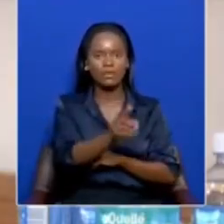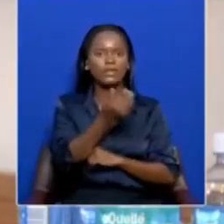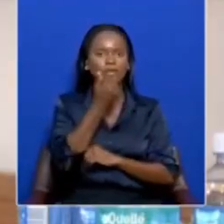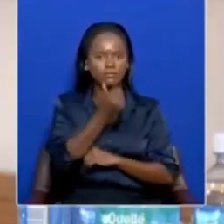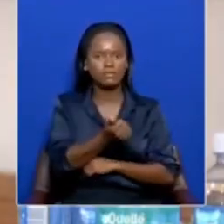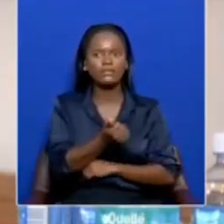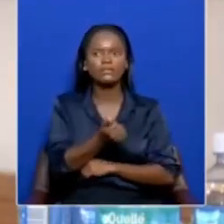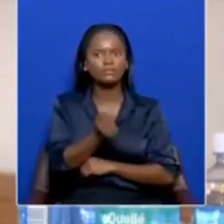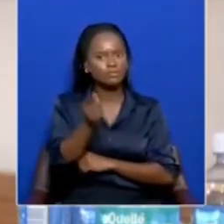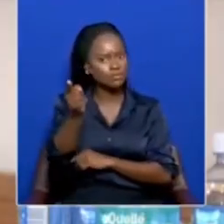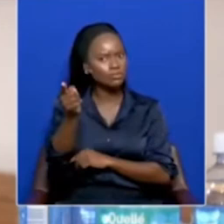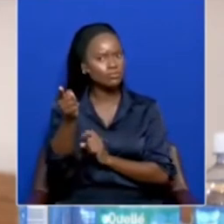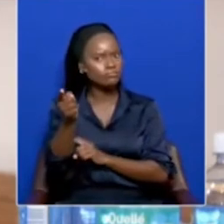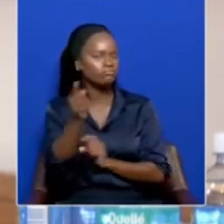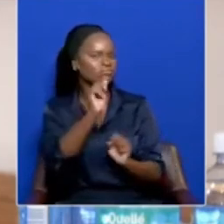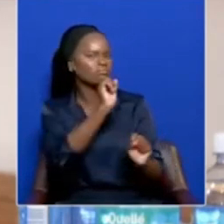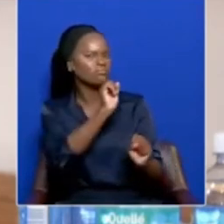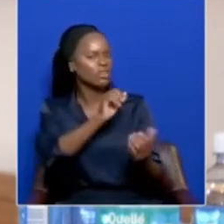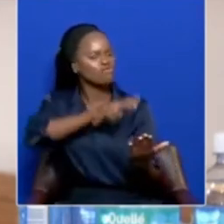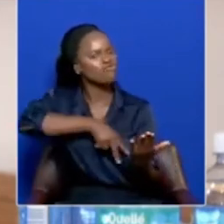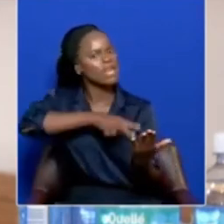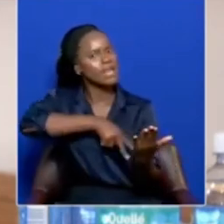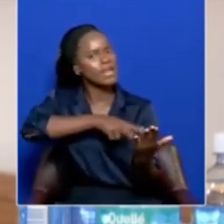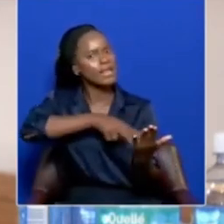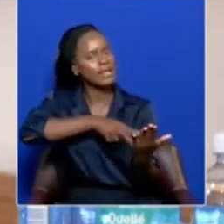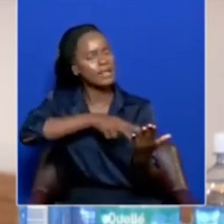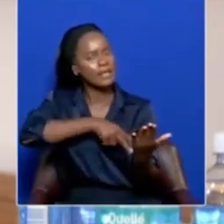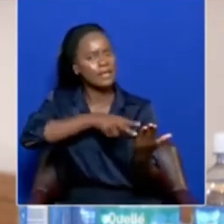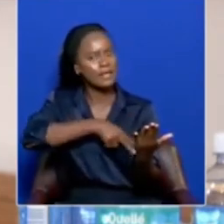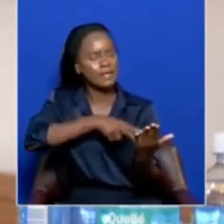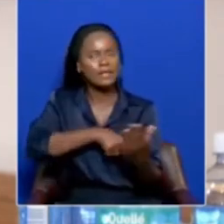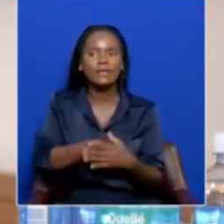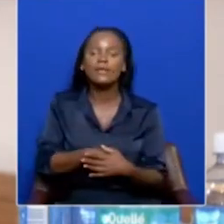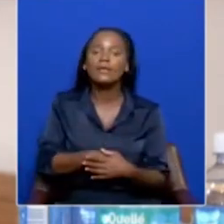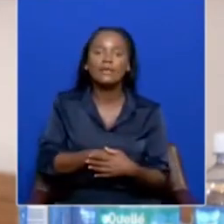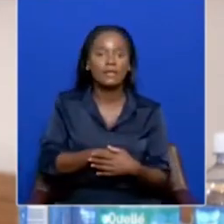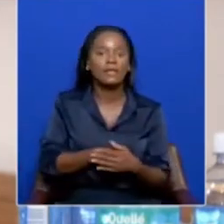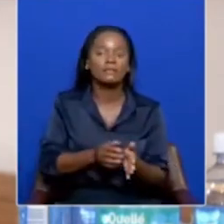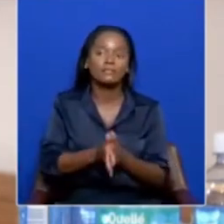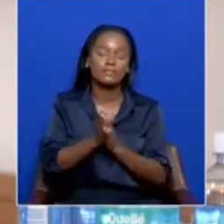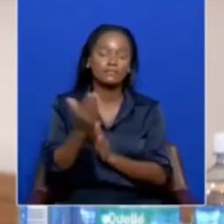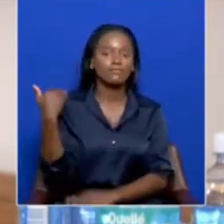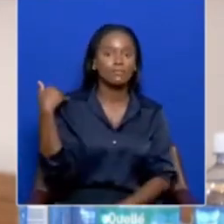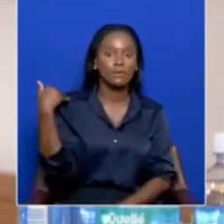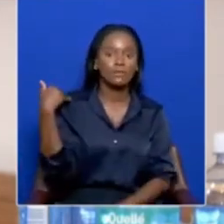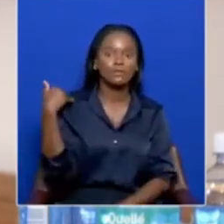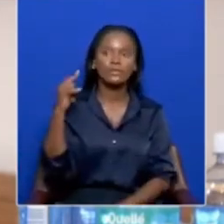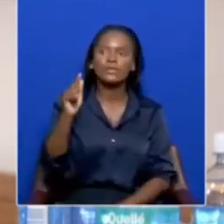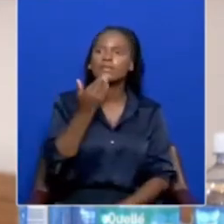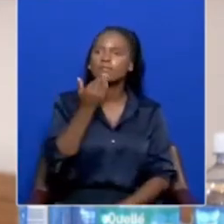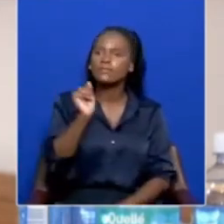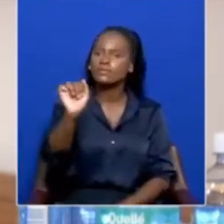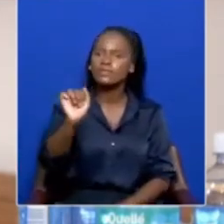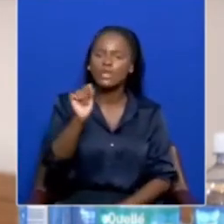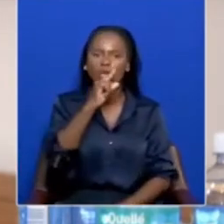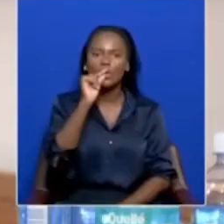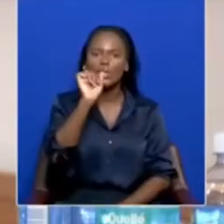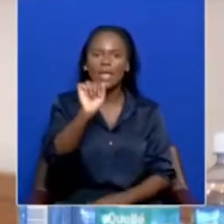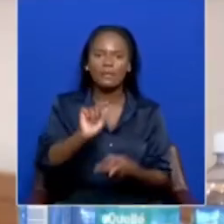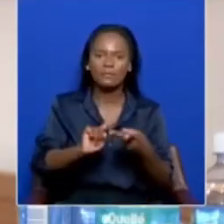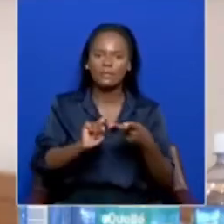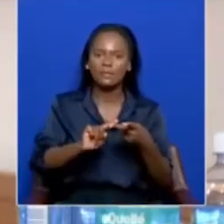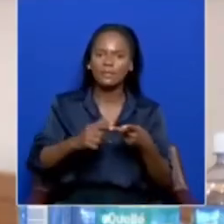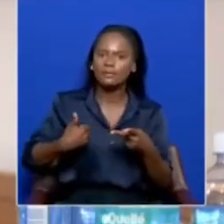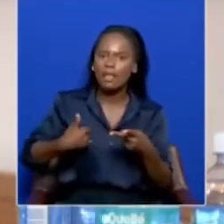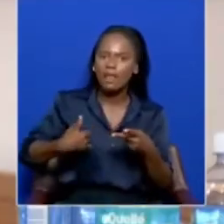record. And once again, to remind you, please don't read out your name and don't read out your personal